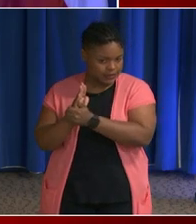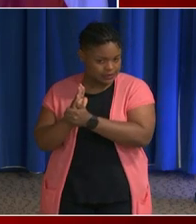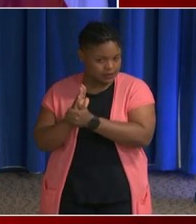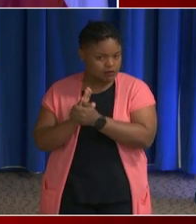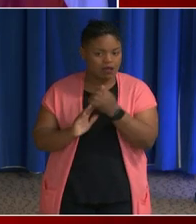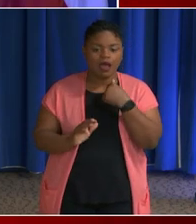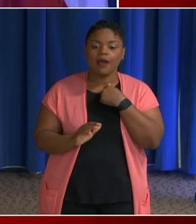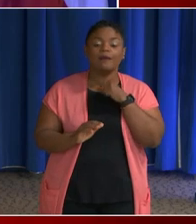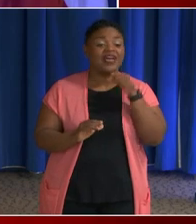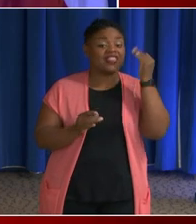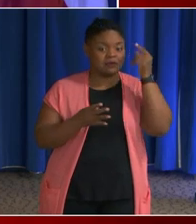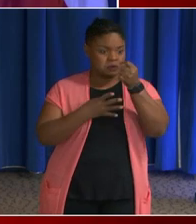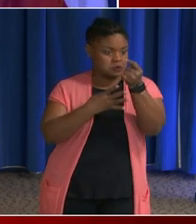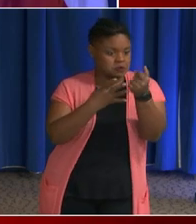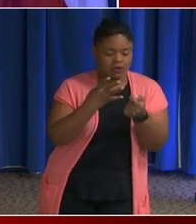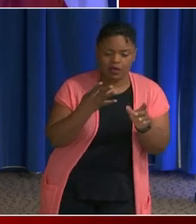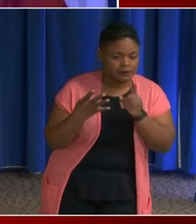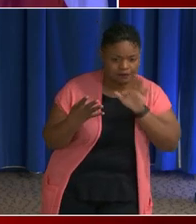anything from that bill.